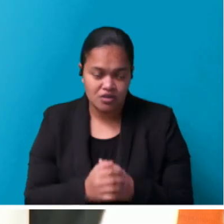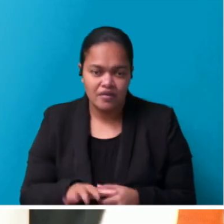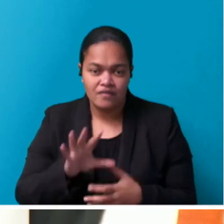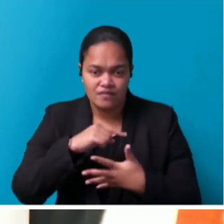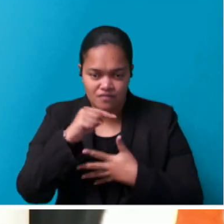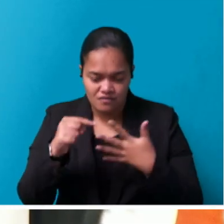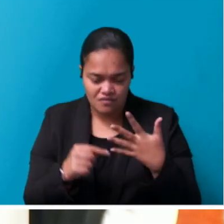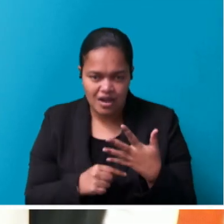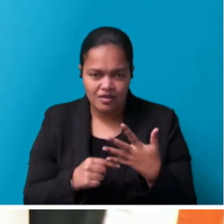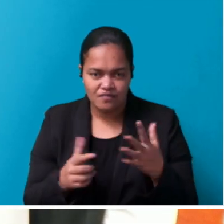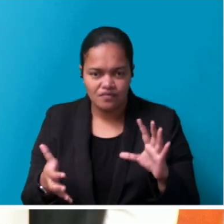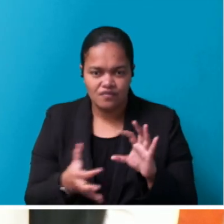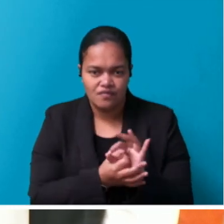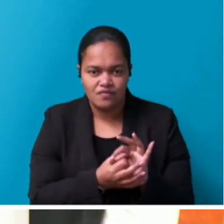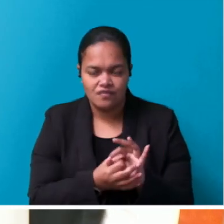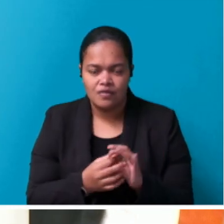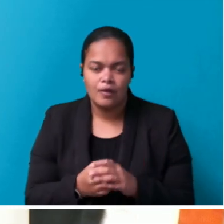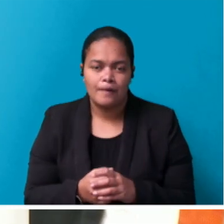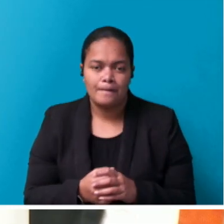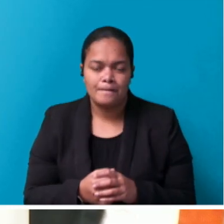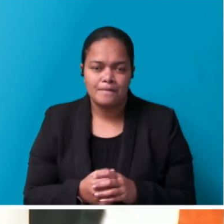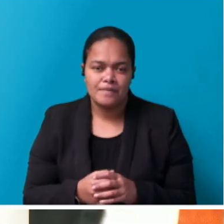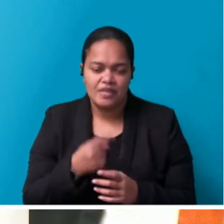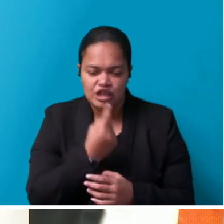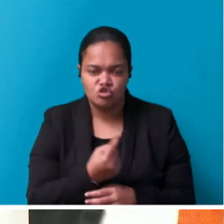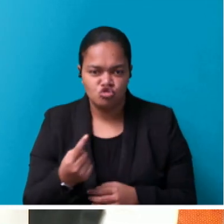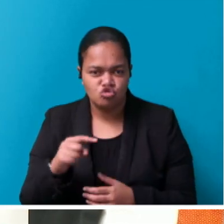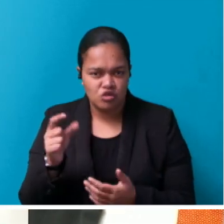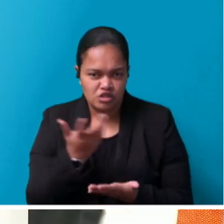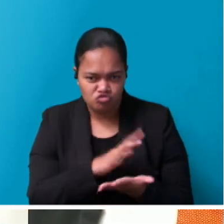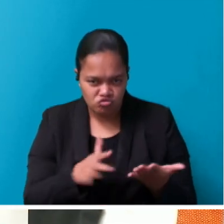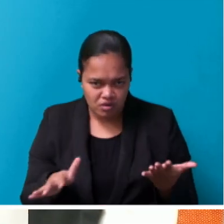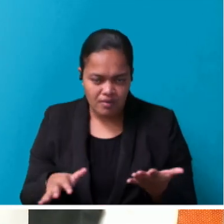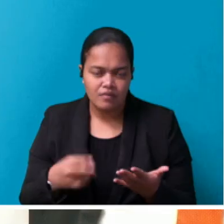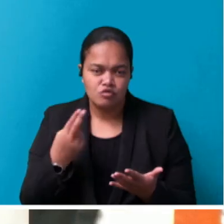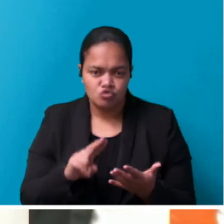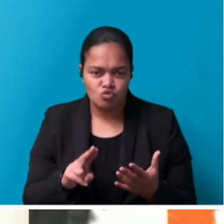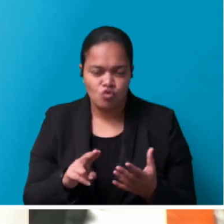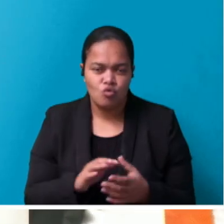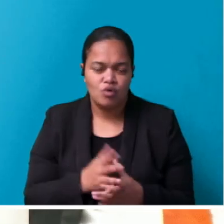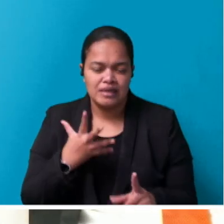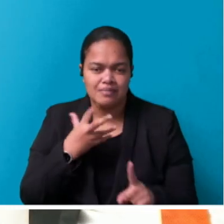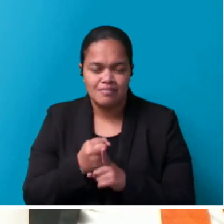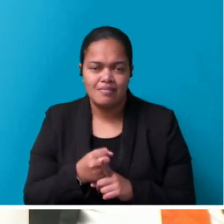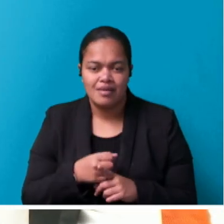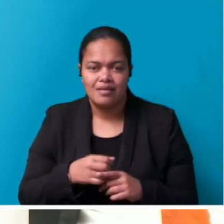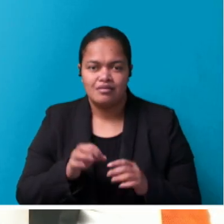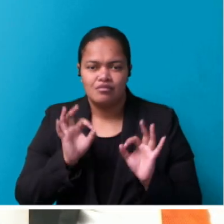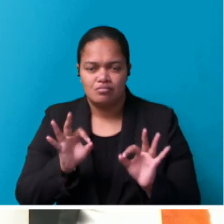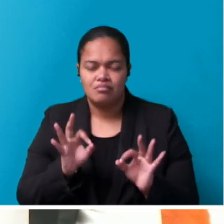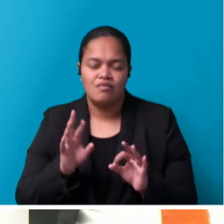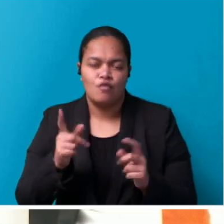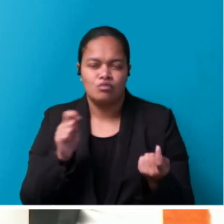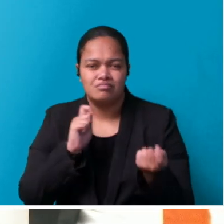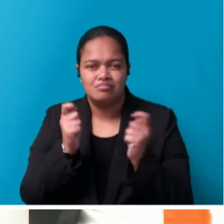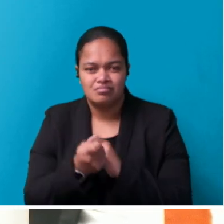powerful pillars, each strategically crafted to maximize the benefits of digital transformation while